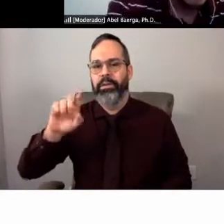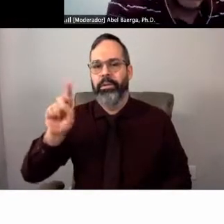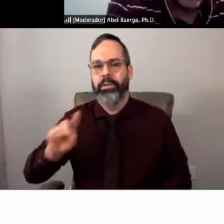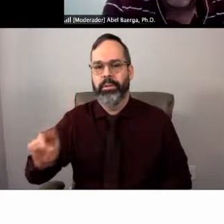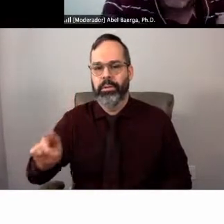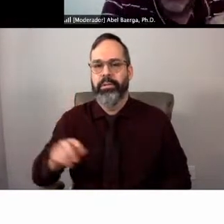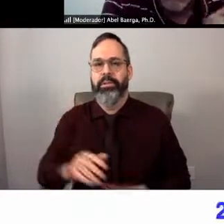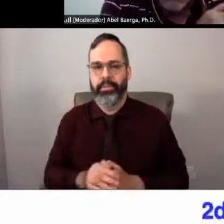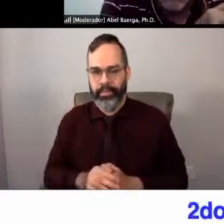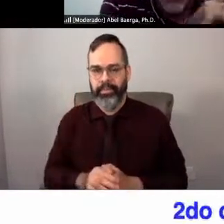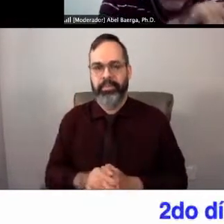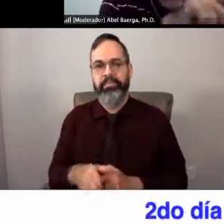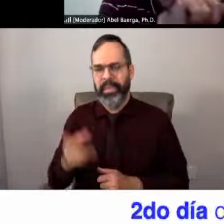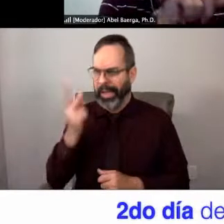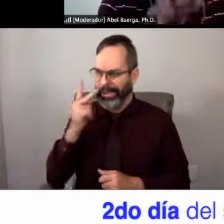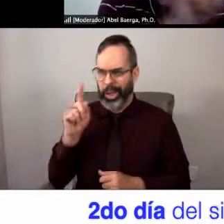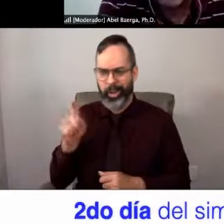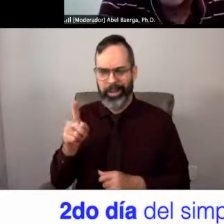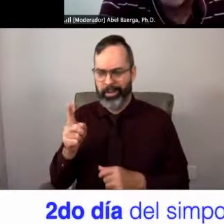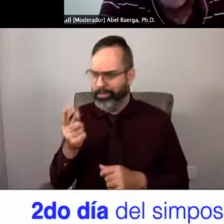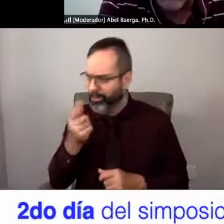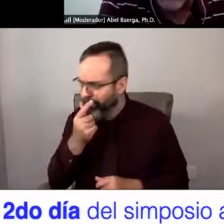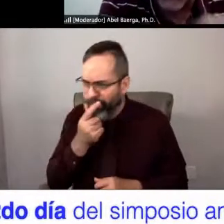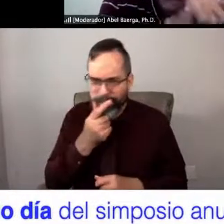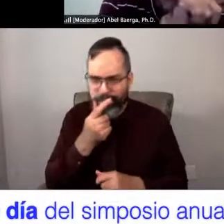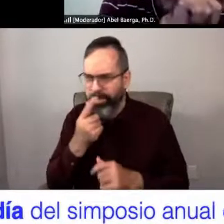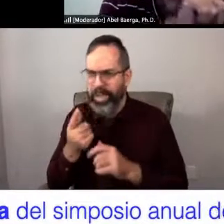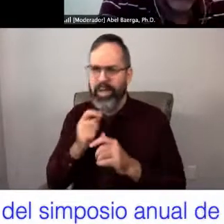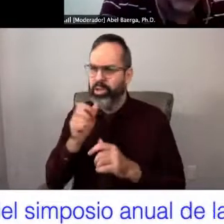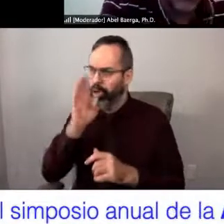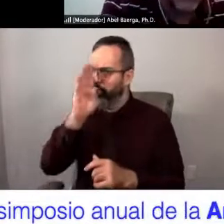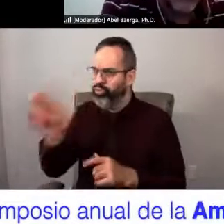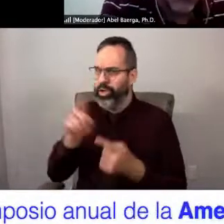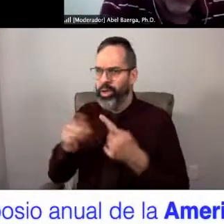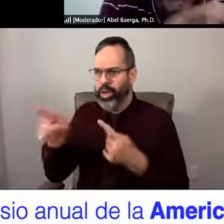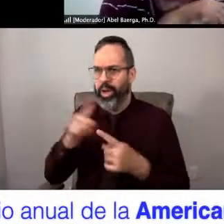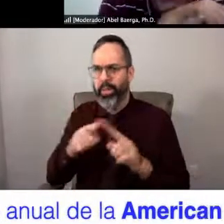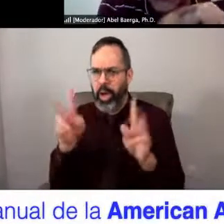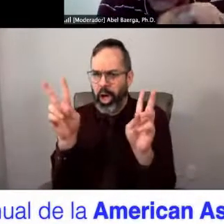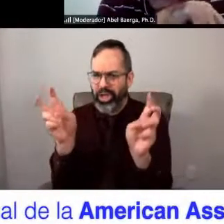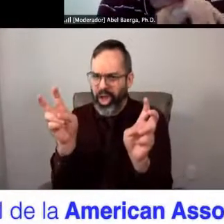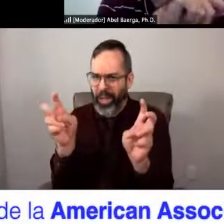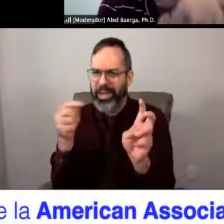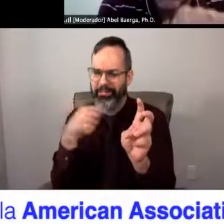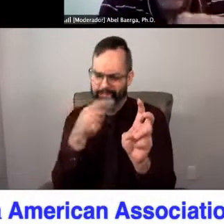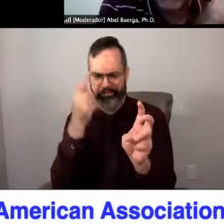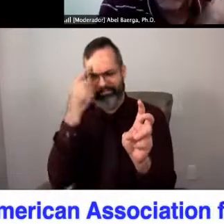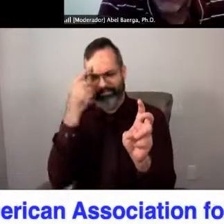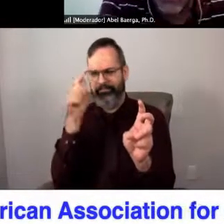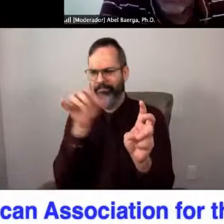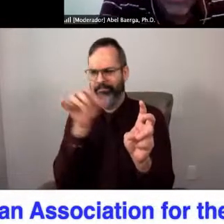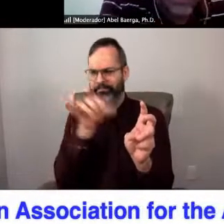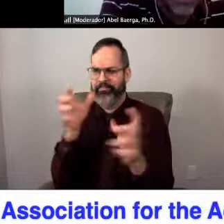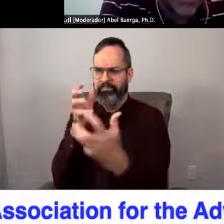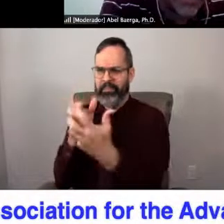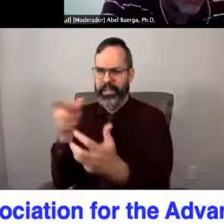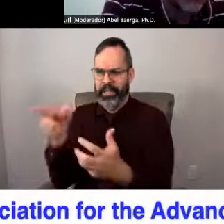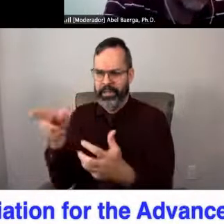I saw the question, but it wasn't directed at you, but from the topic of the question, me imaginé que era usted,